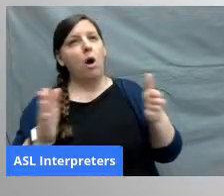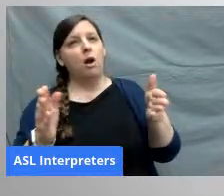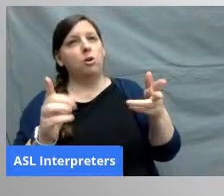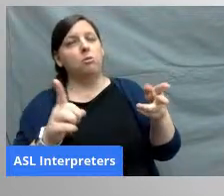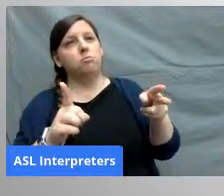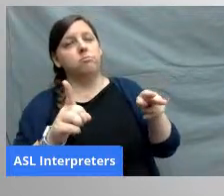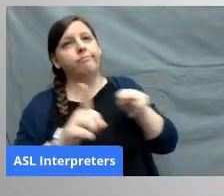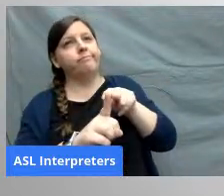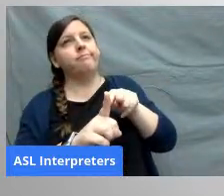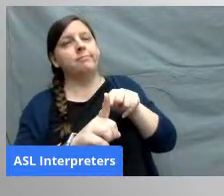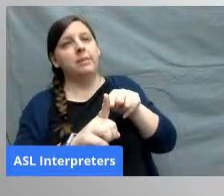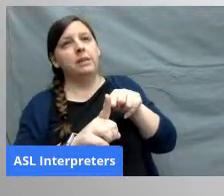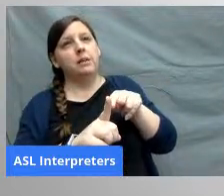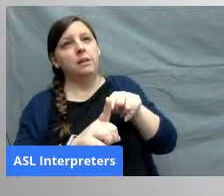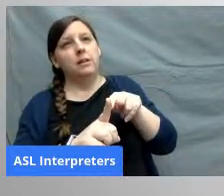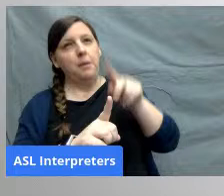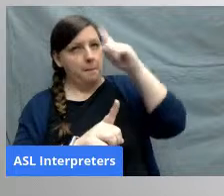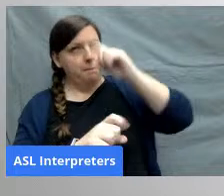understanding,